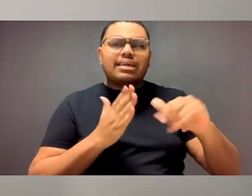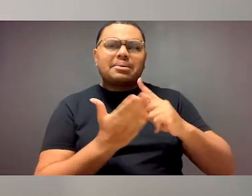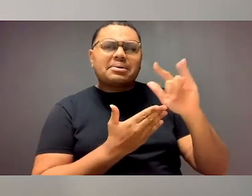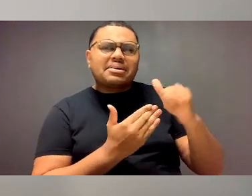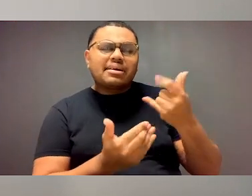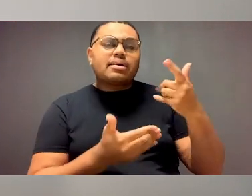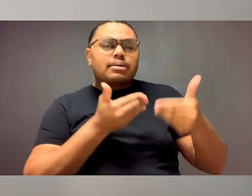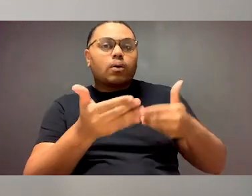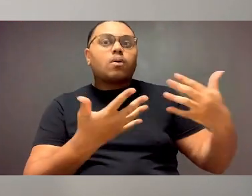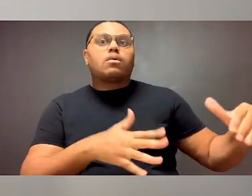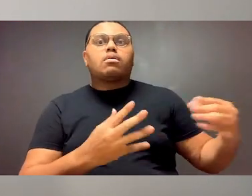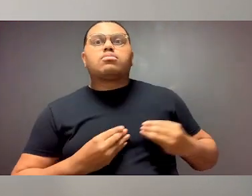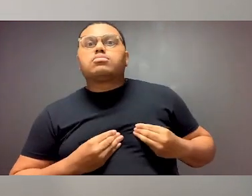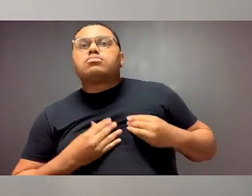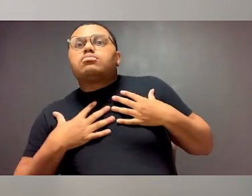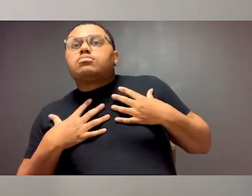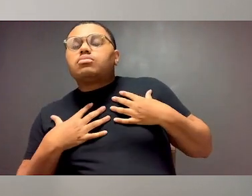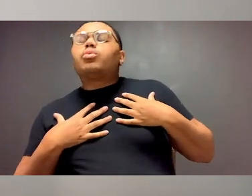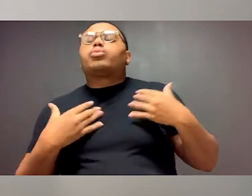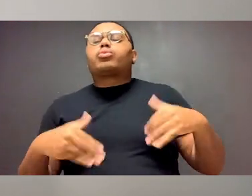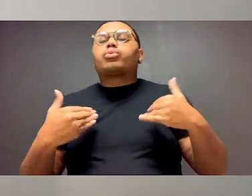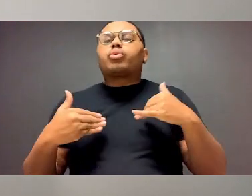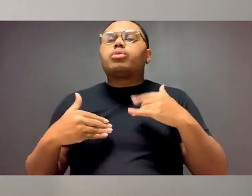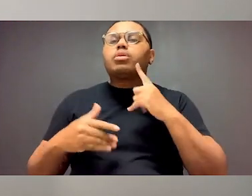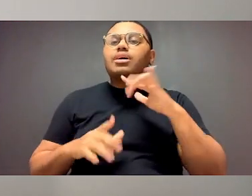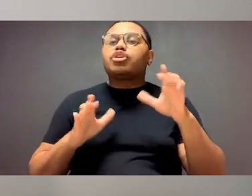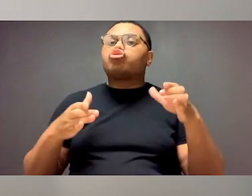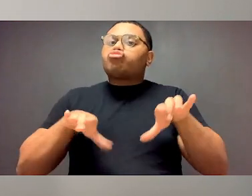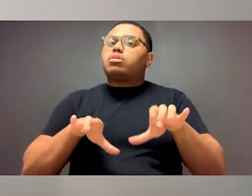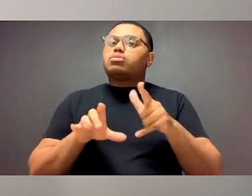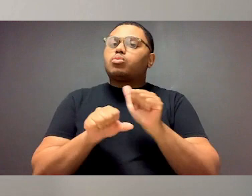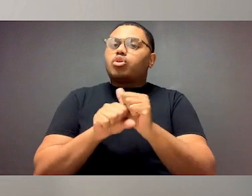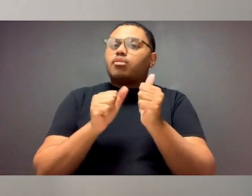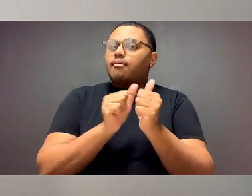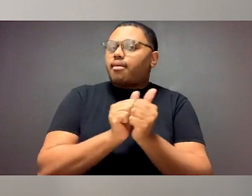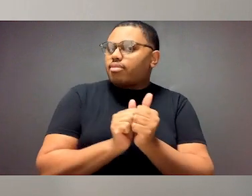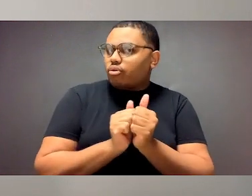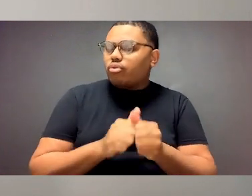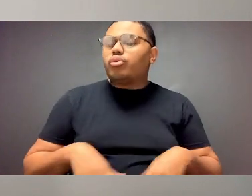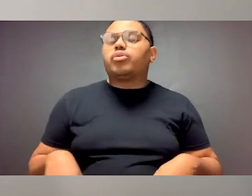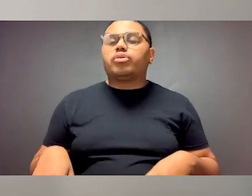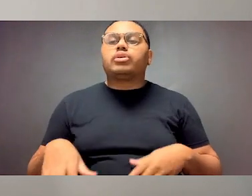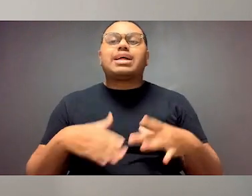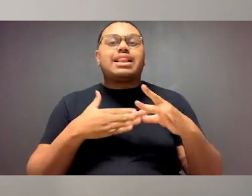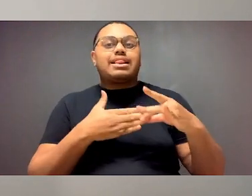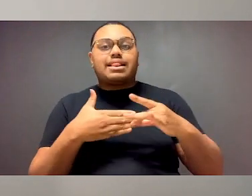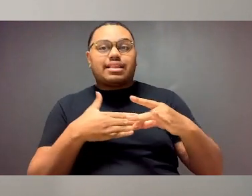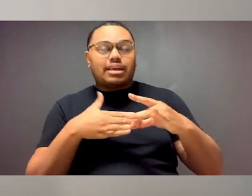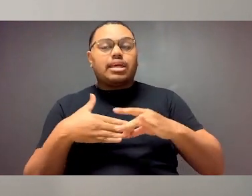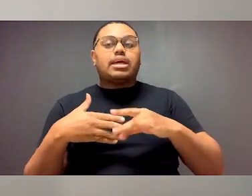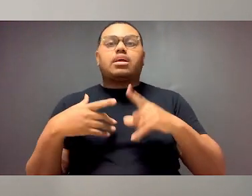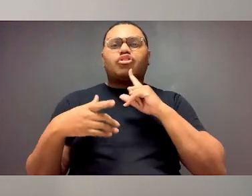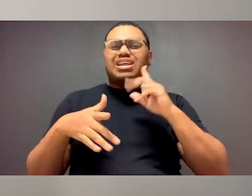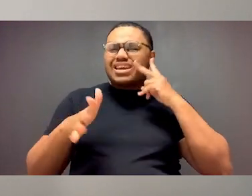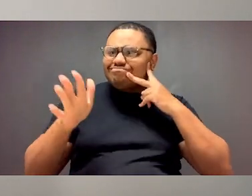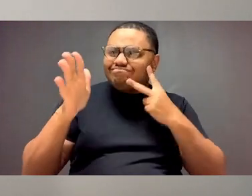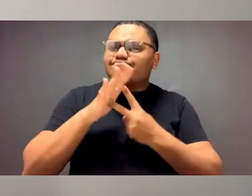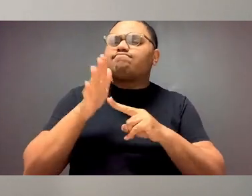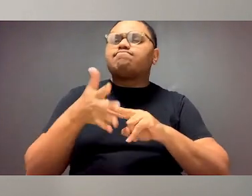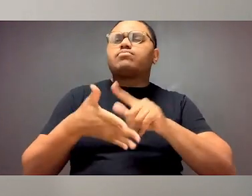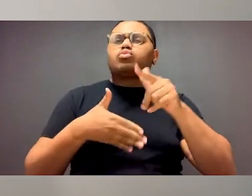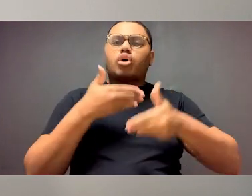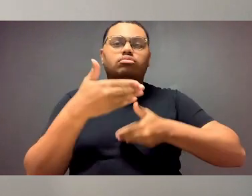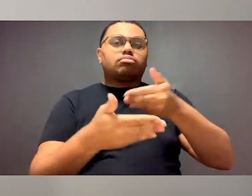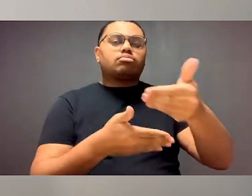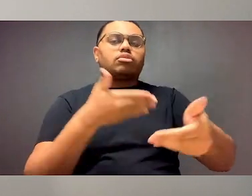the chance to work together to lead this intentional process for the new